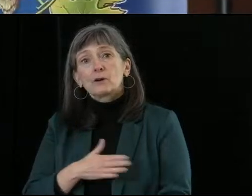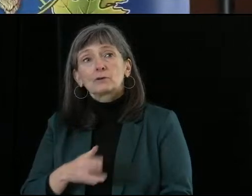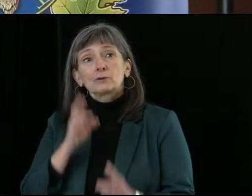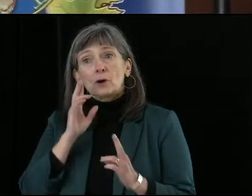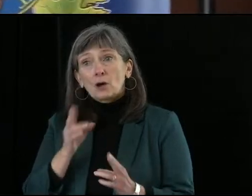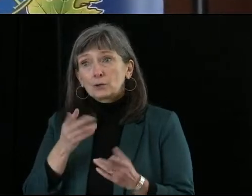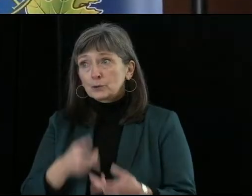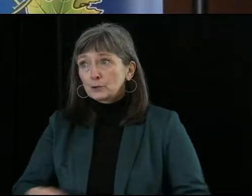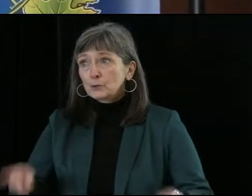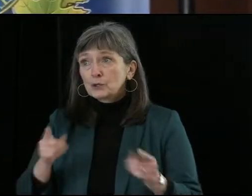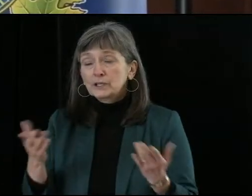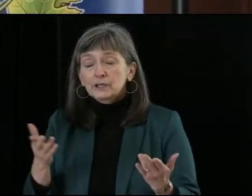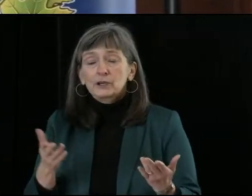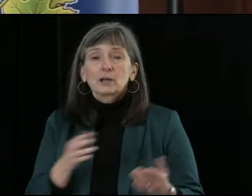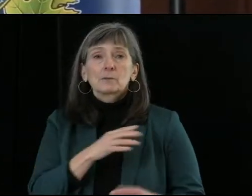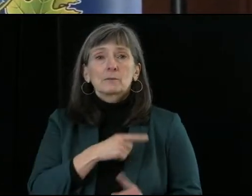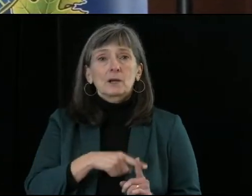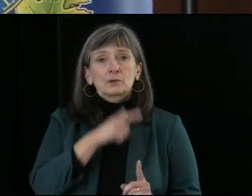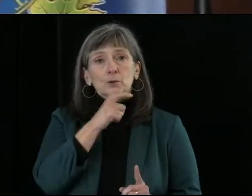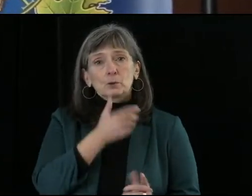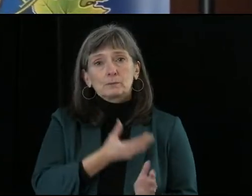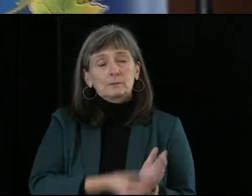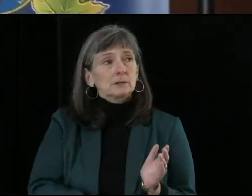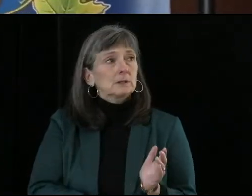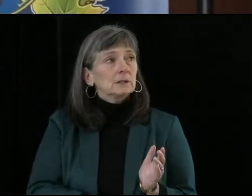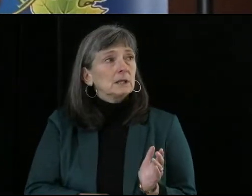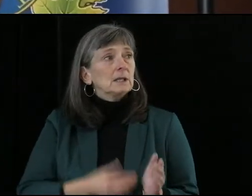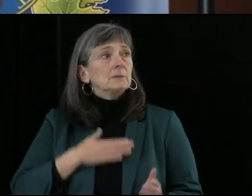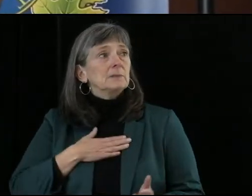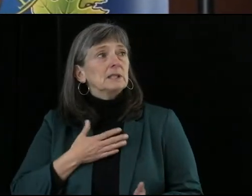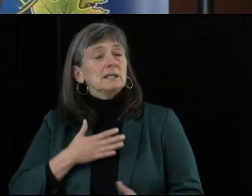that are not. We'd just like to ask that you